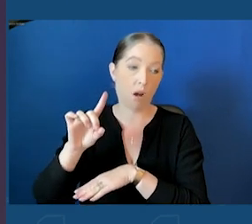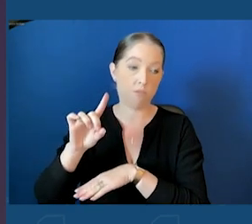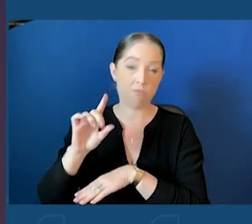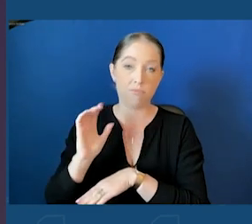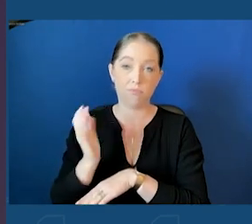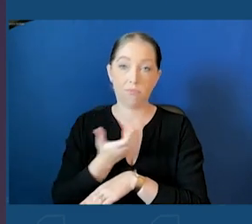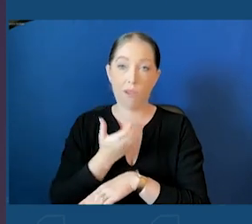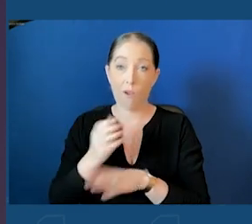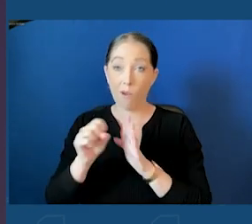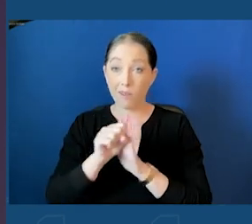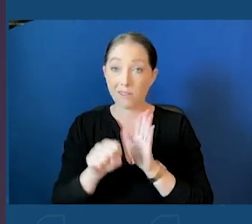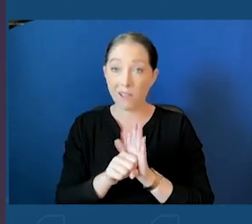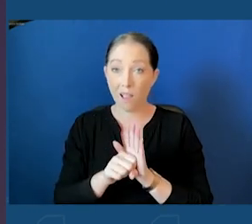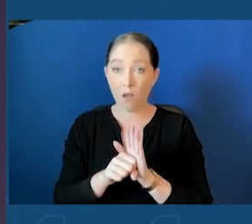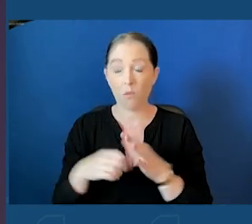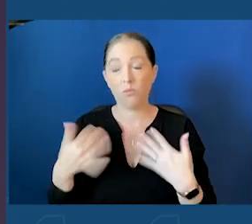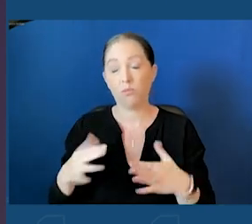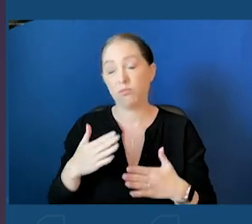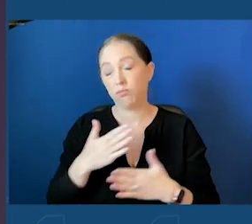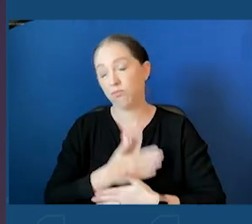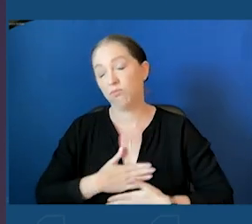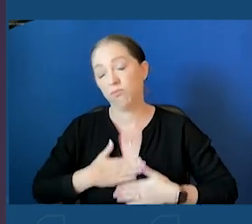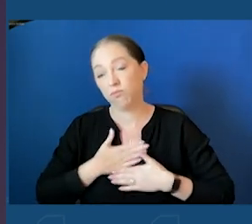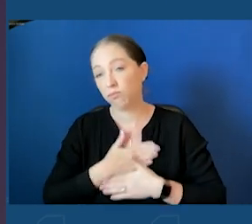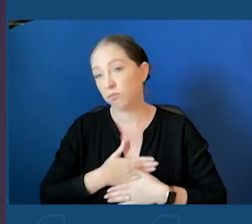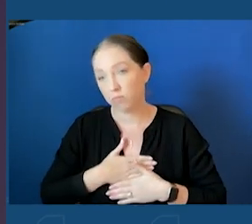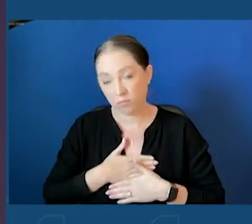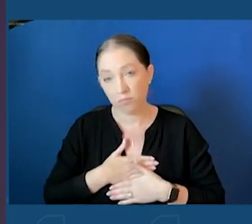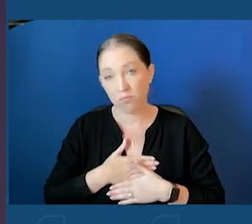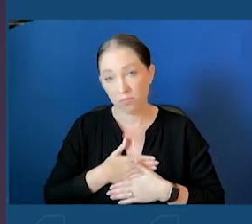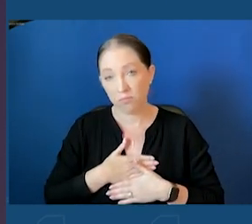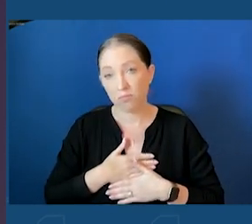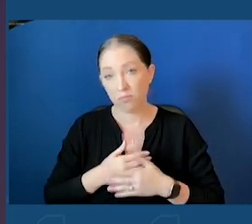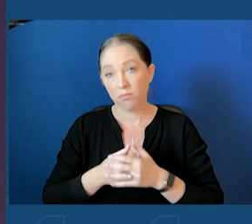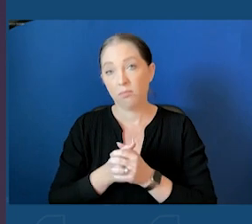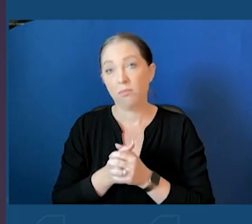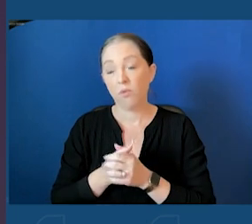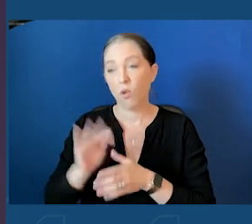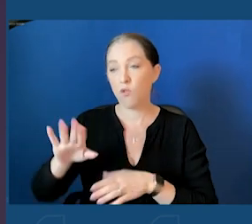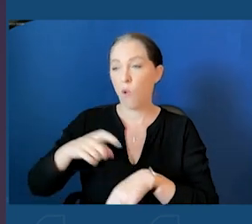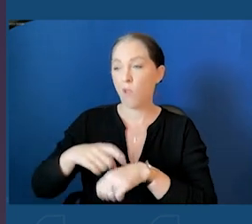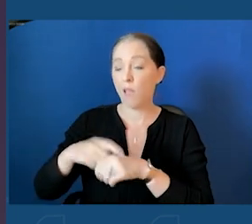is greatly appreciated and is not limited by time. And to the